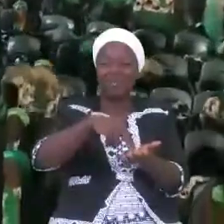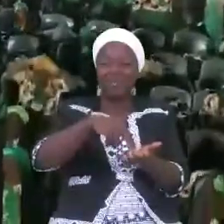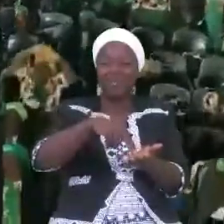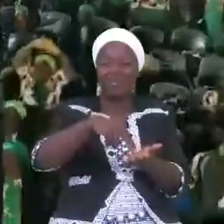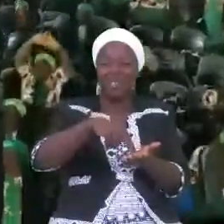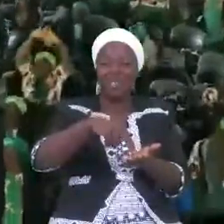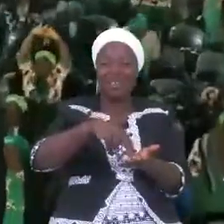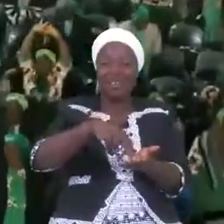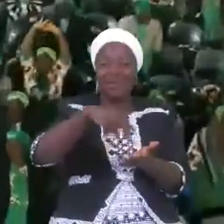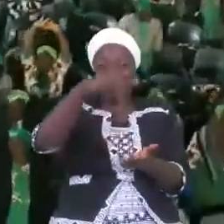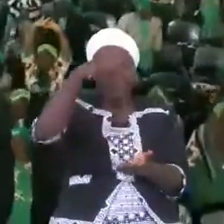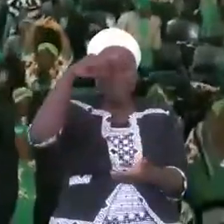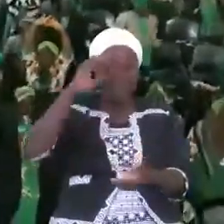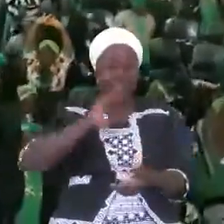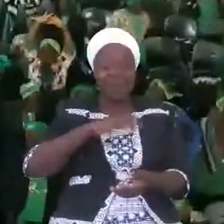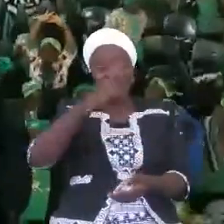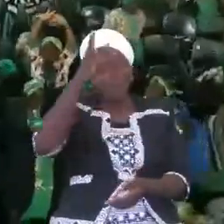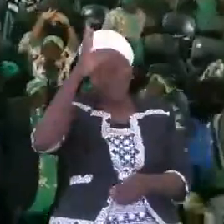It is time to receive.